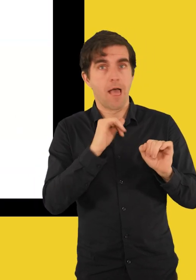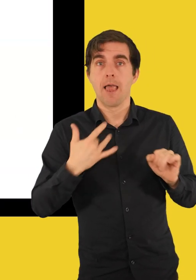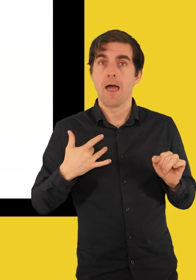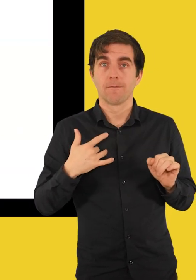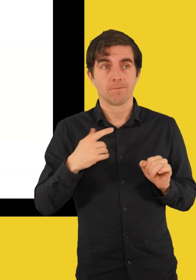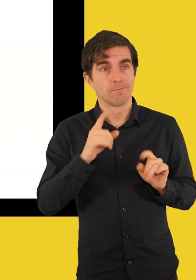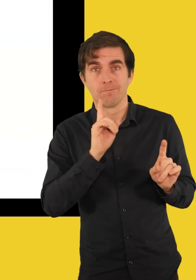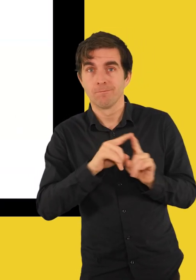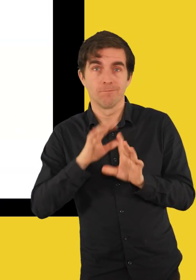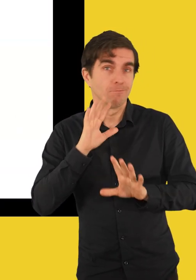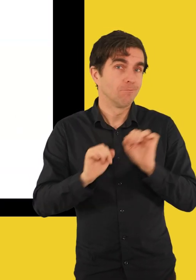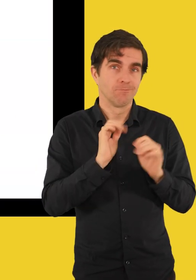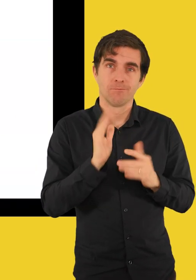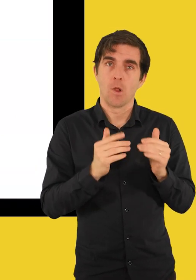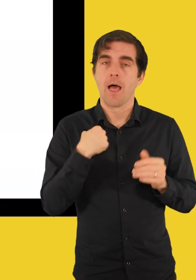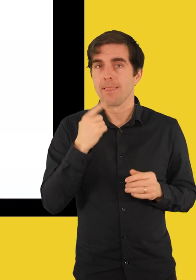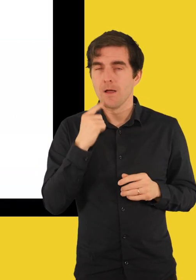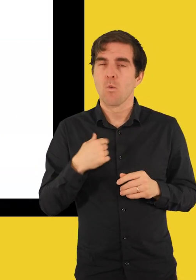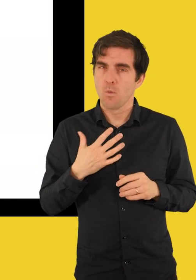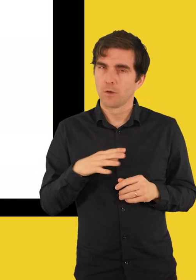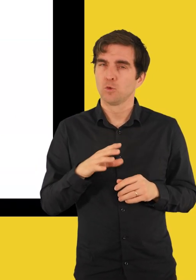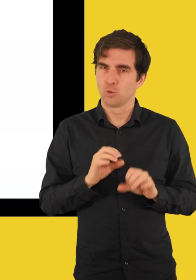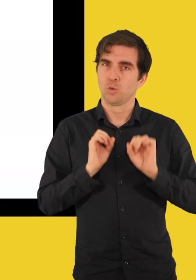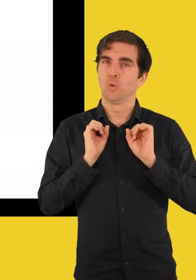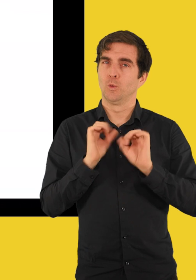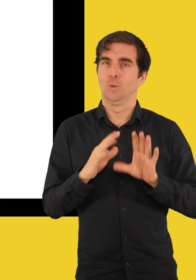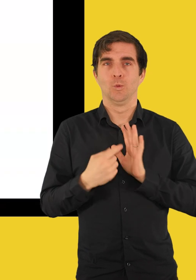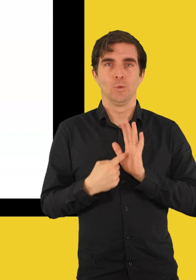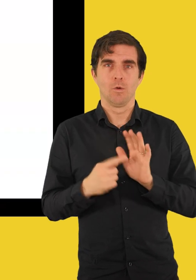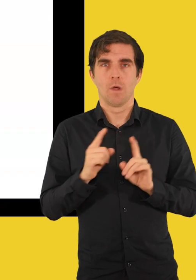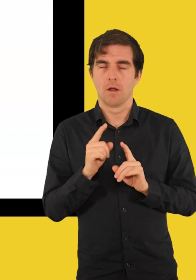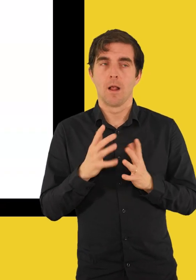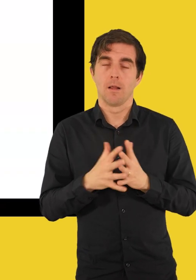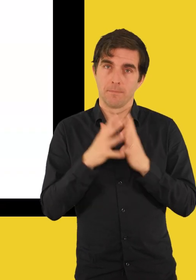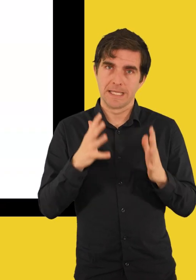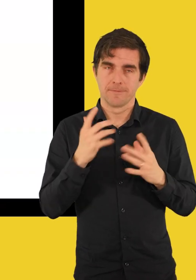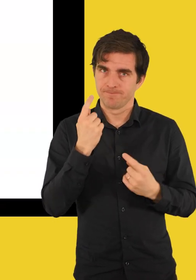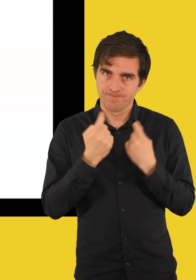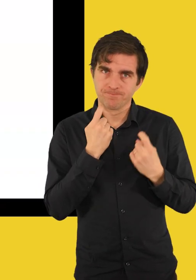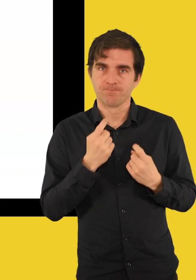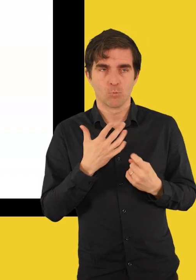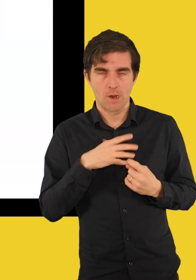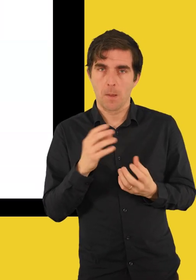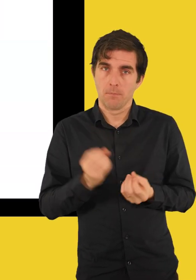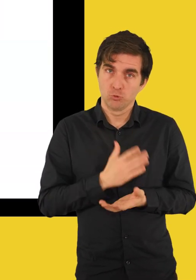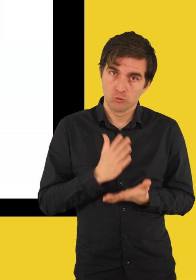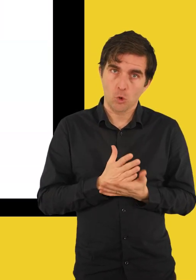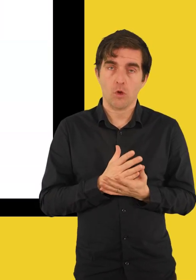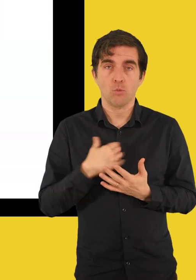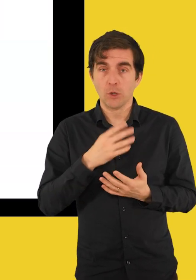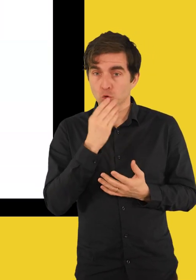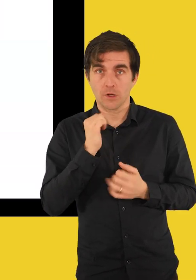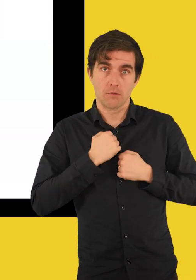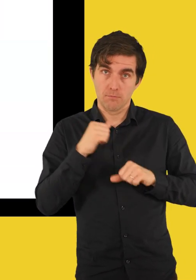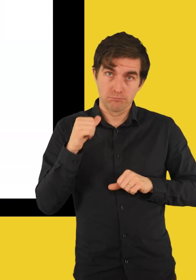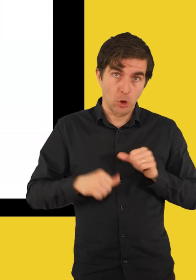life. And I think one of the things we wanted to highlight, that one of the key considerations has been to ensure